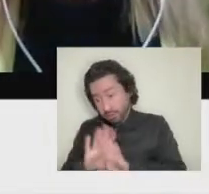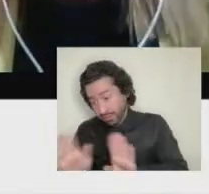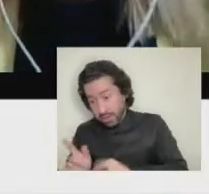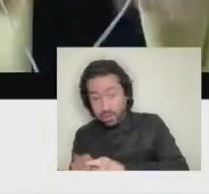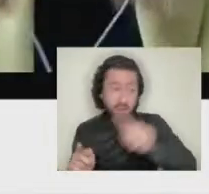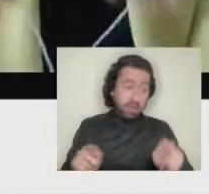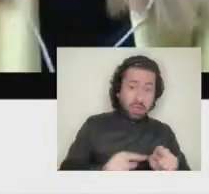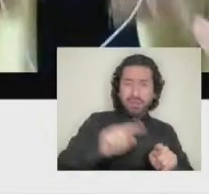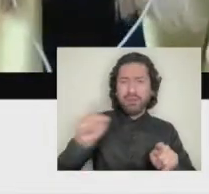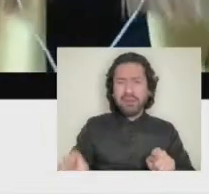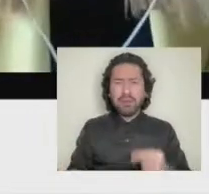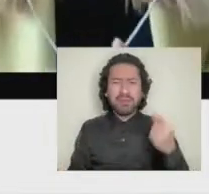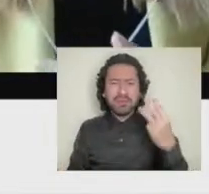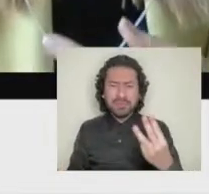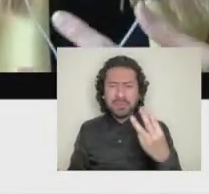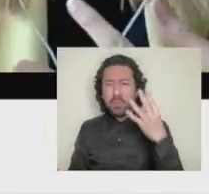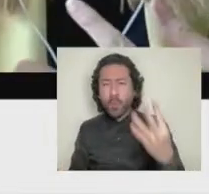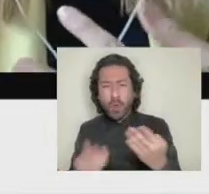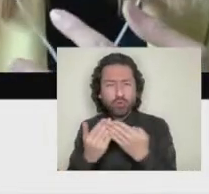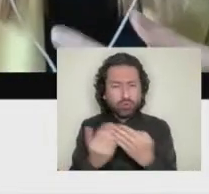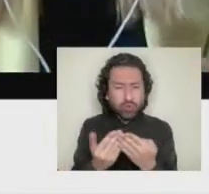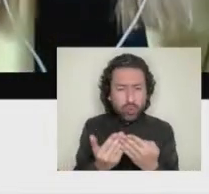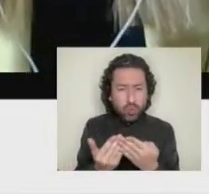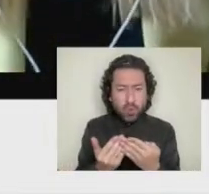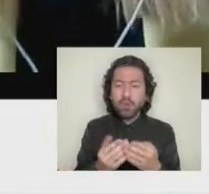to deliver